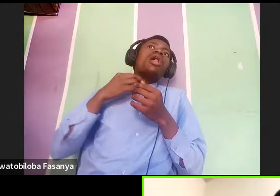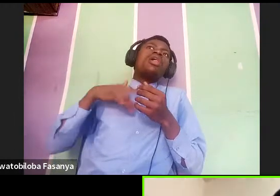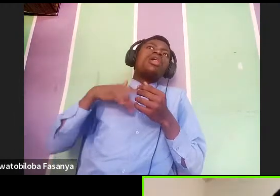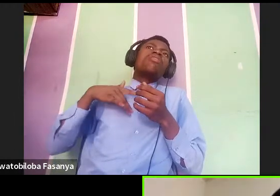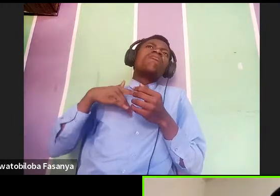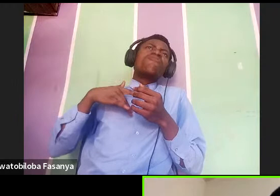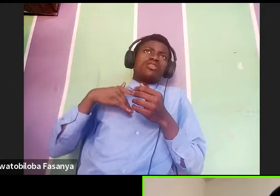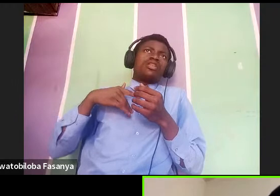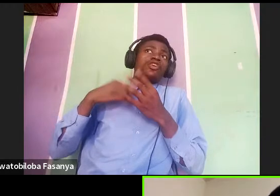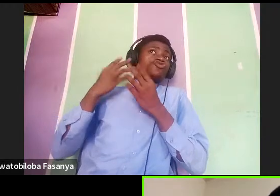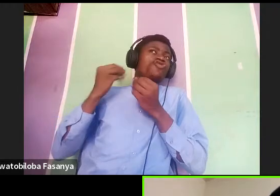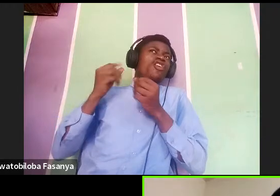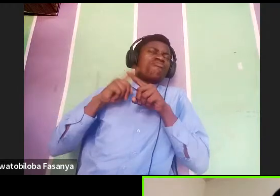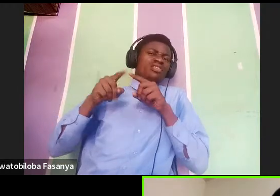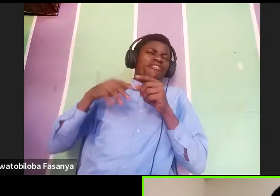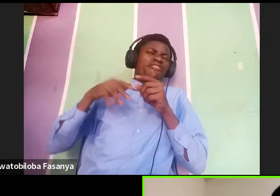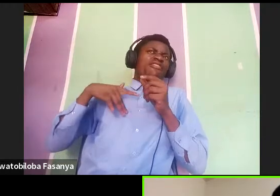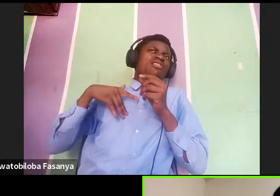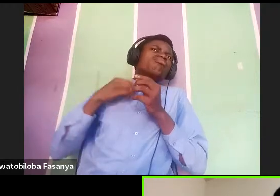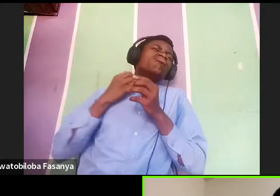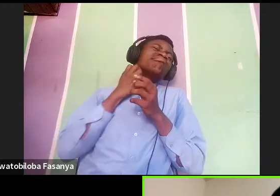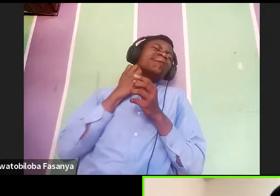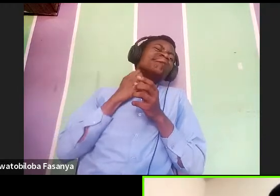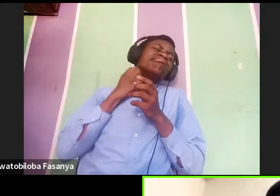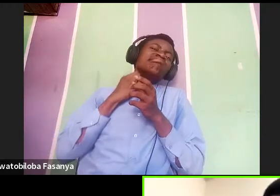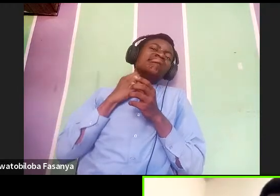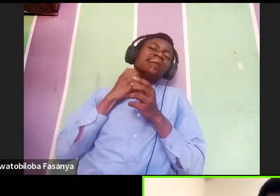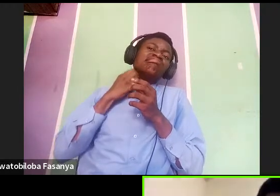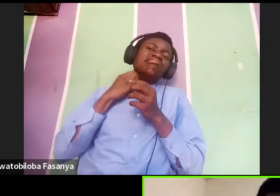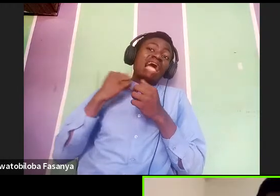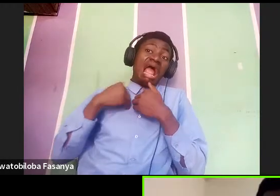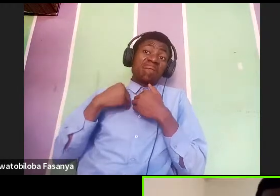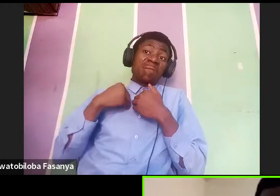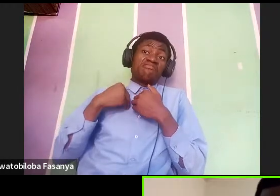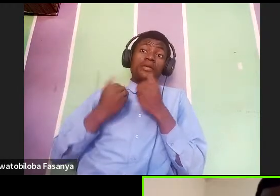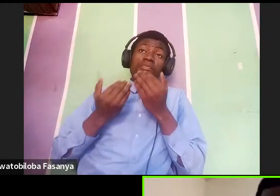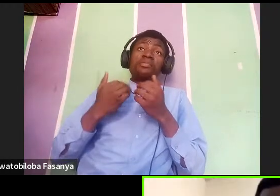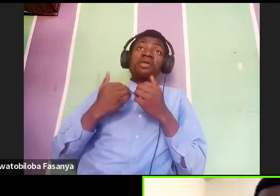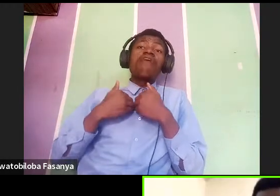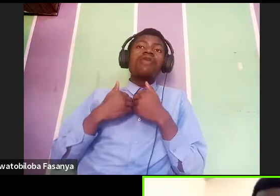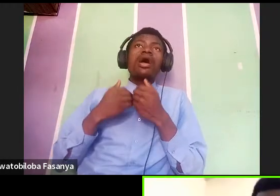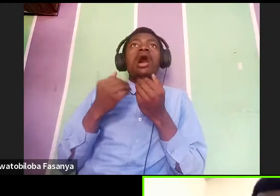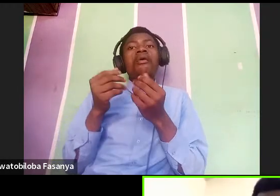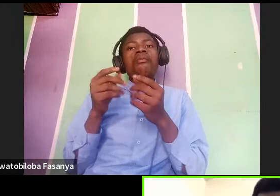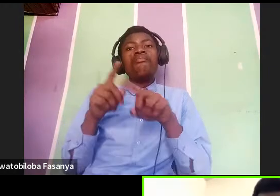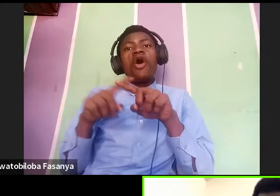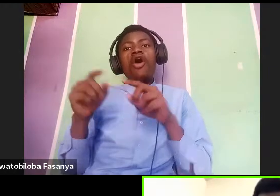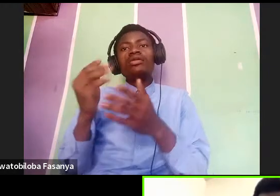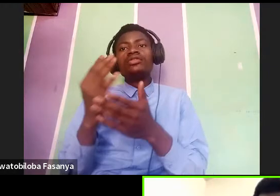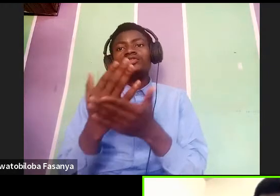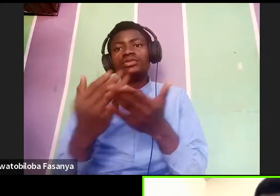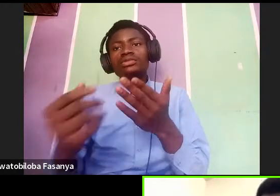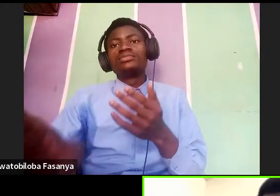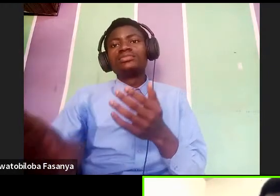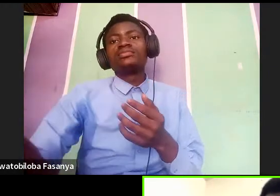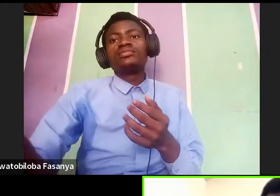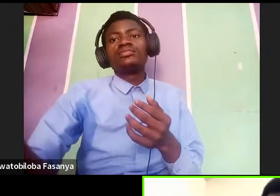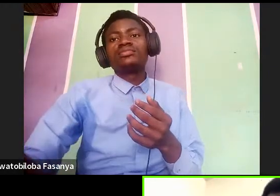well. So it might be something that there is something called deflam spray